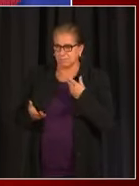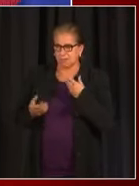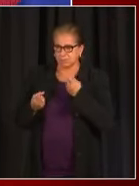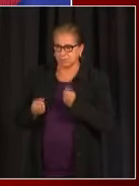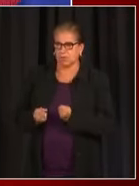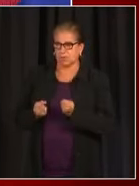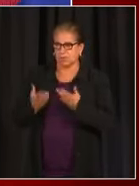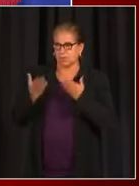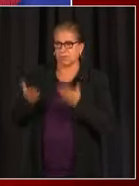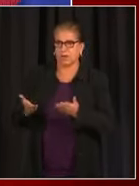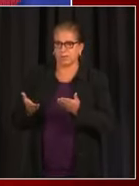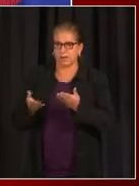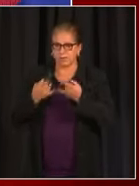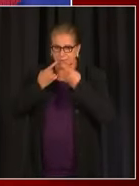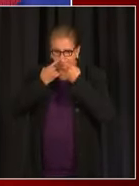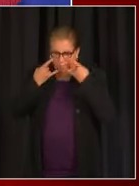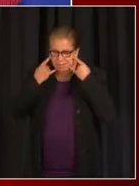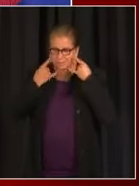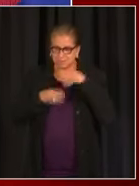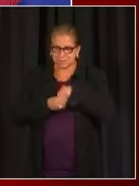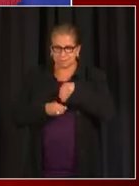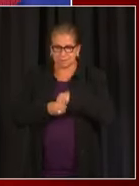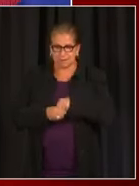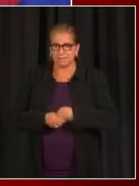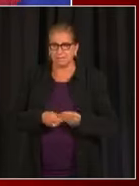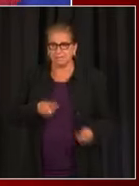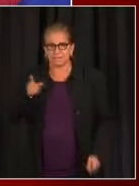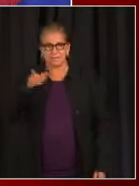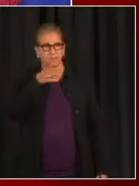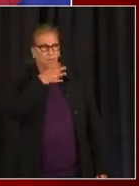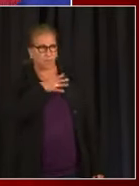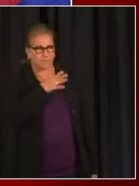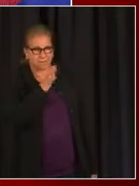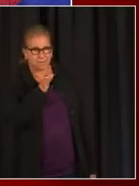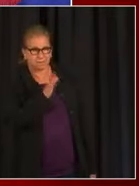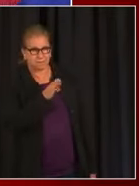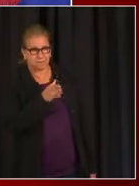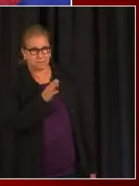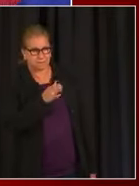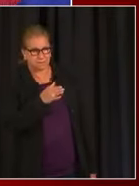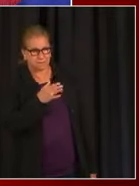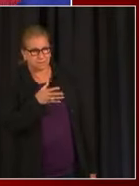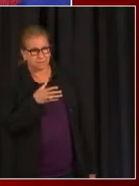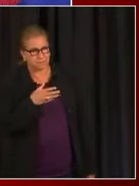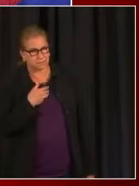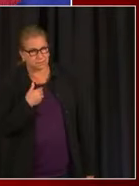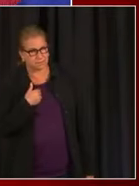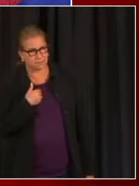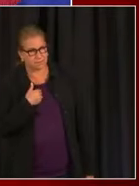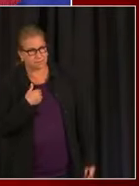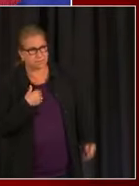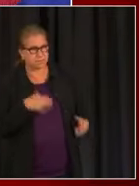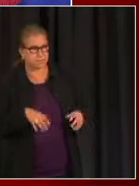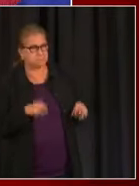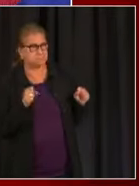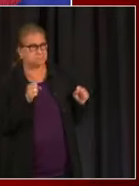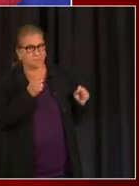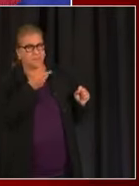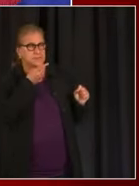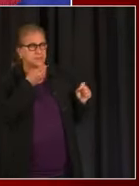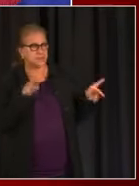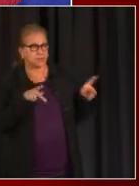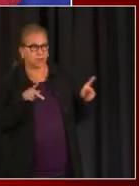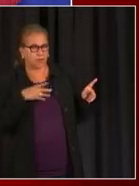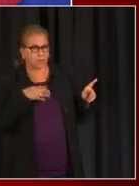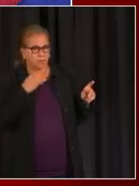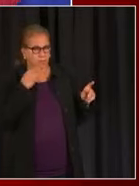Yes. I wanted to ask about private settings. What's your recommendation for somebody who wants to have a dinner party and have a few friends over? Should